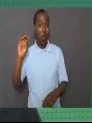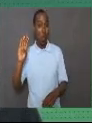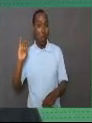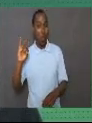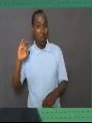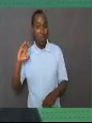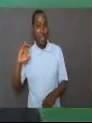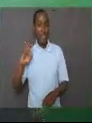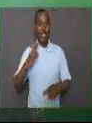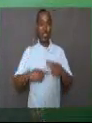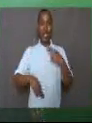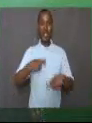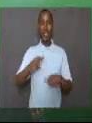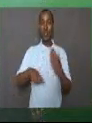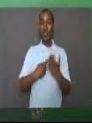this unit.